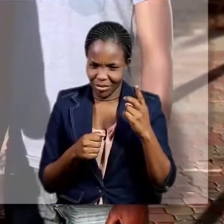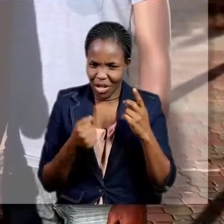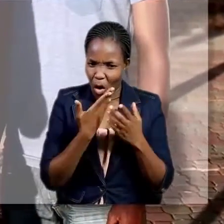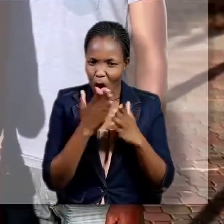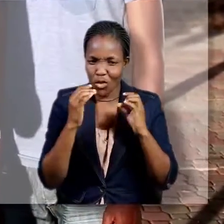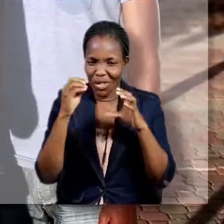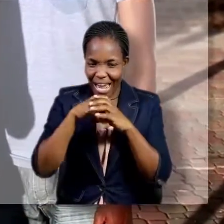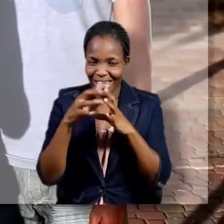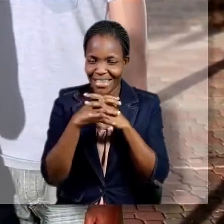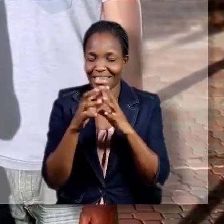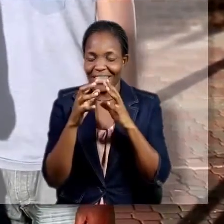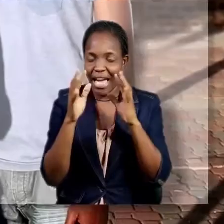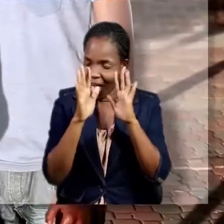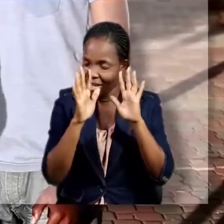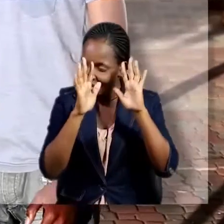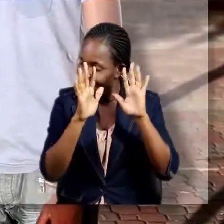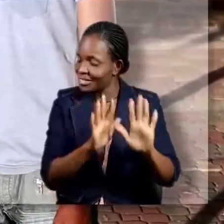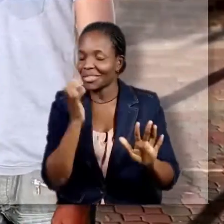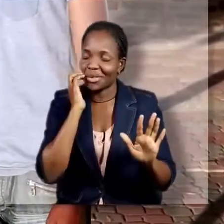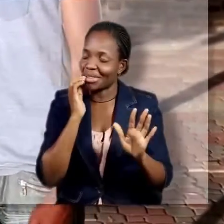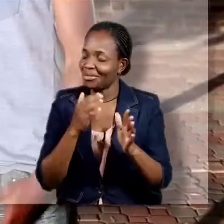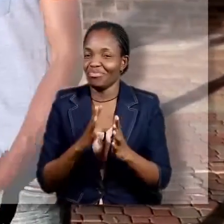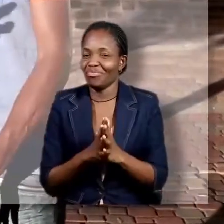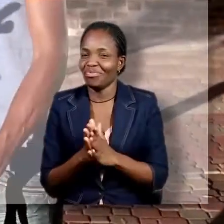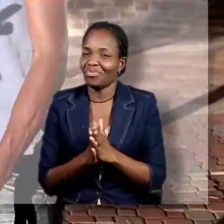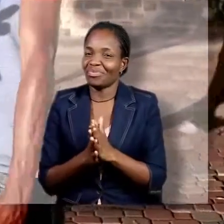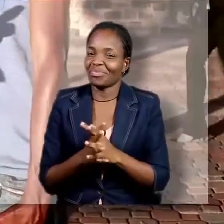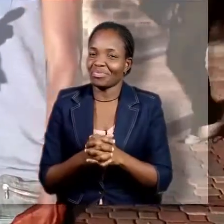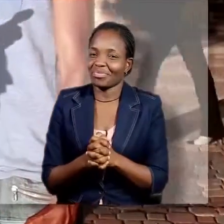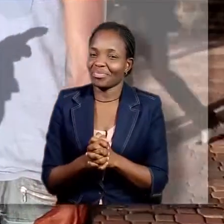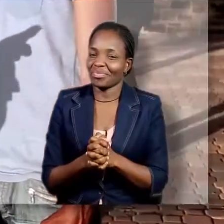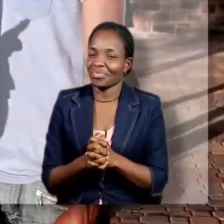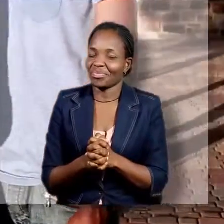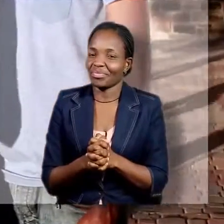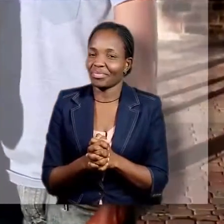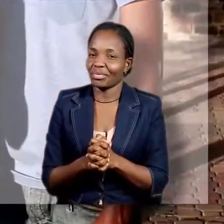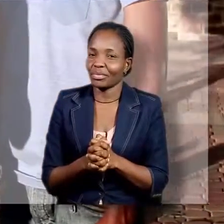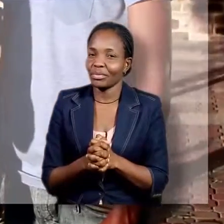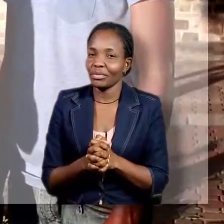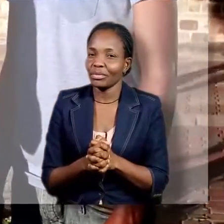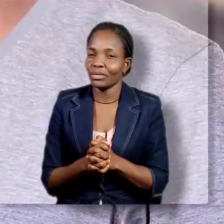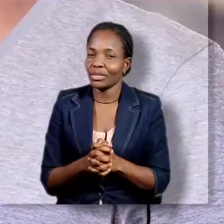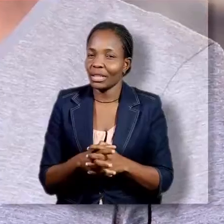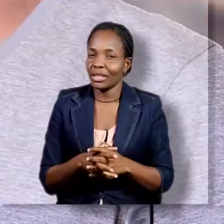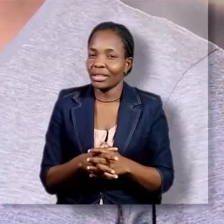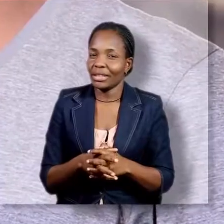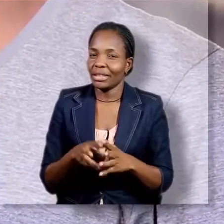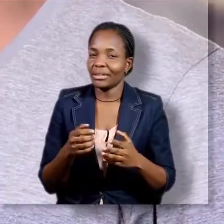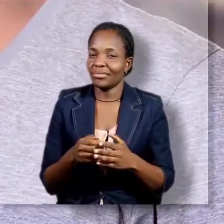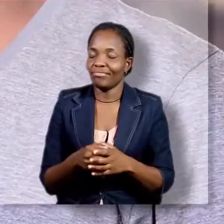Let us all unite and... sorry, man. I only know the first part. Please continue.